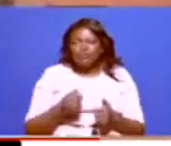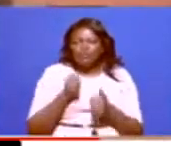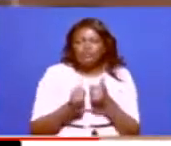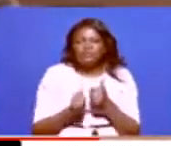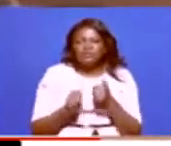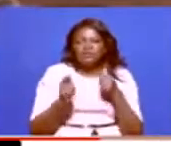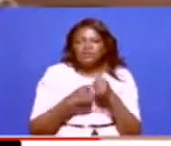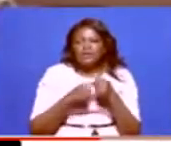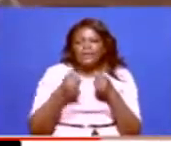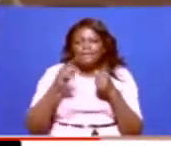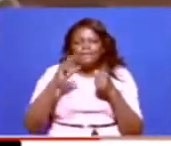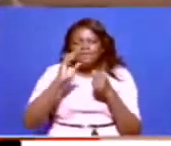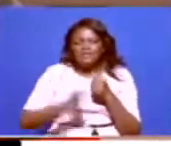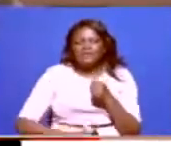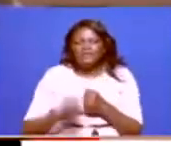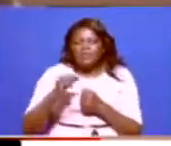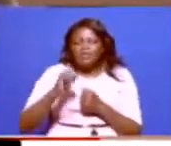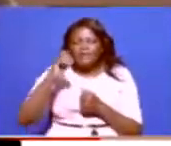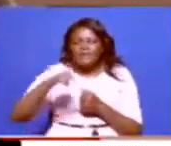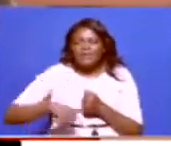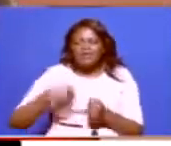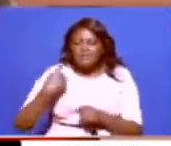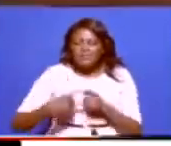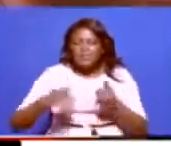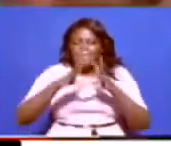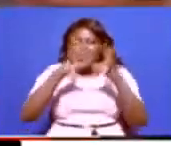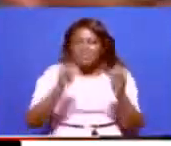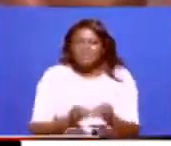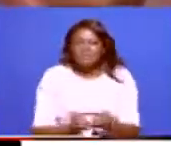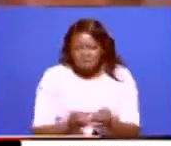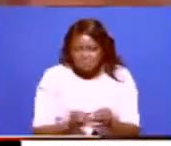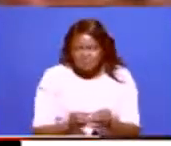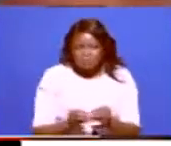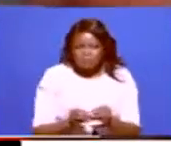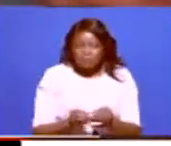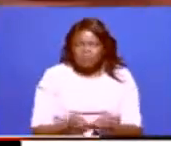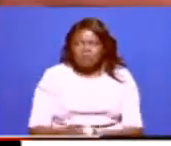6% of GDP in this year's budget. Regina Manyara reporting for Prime Edition.